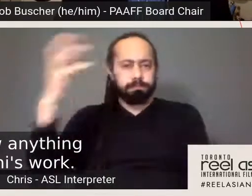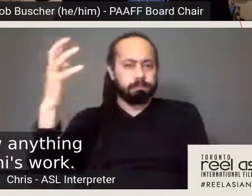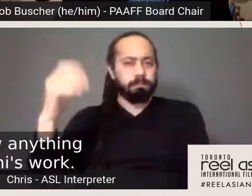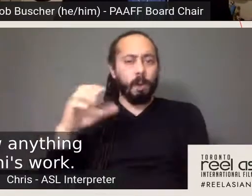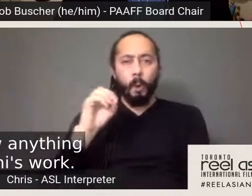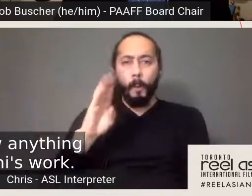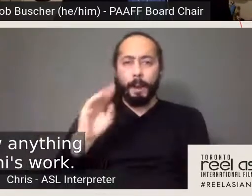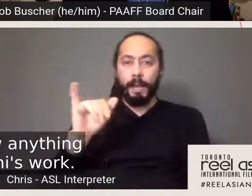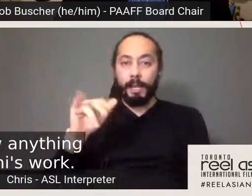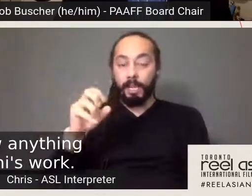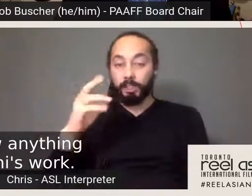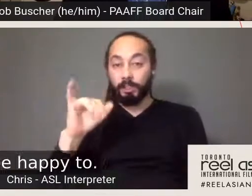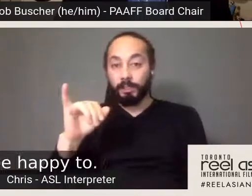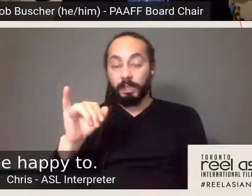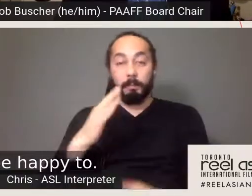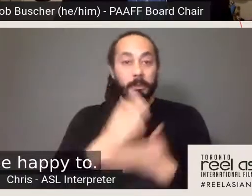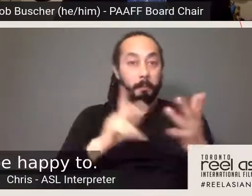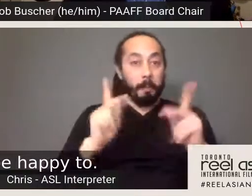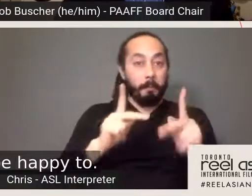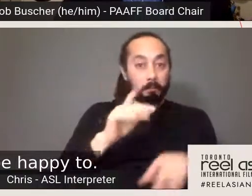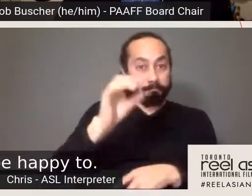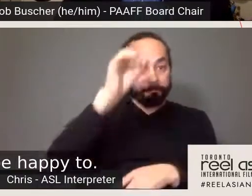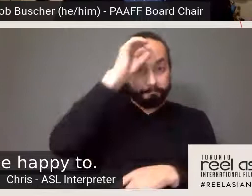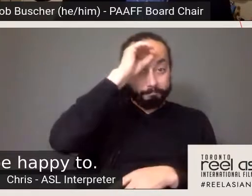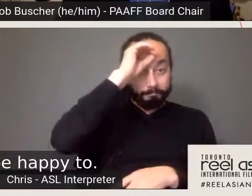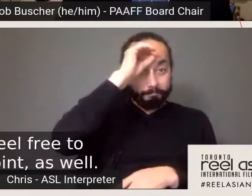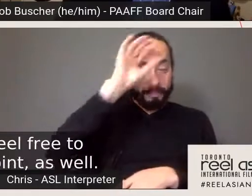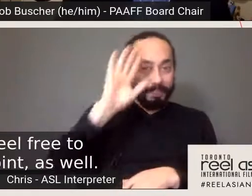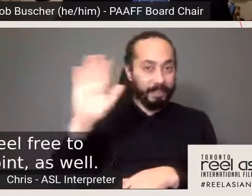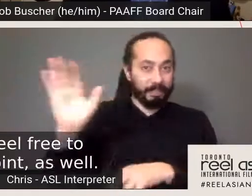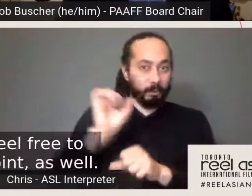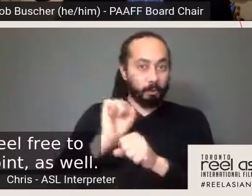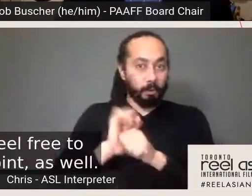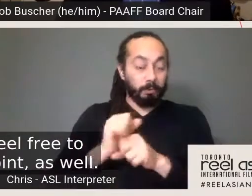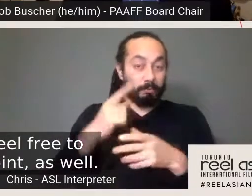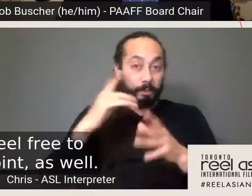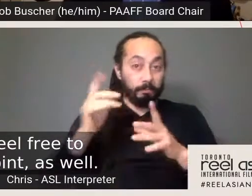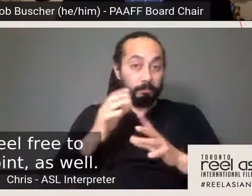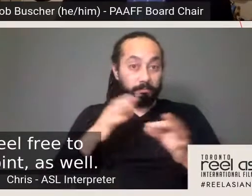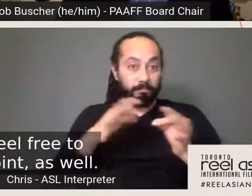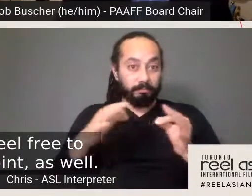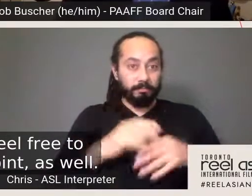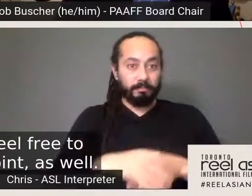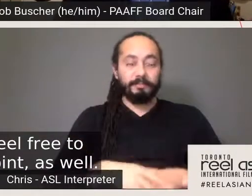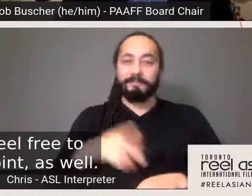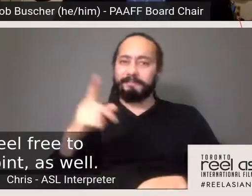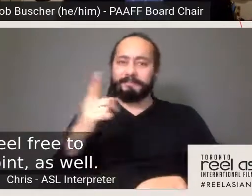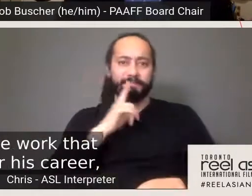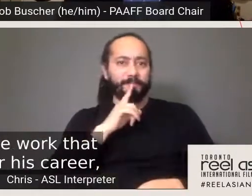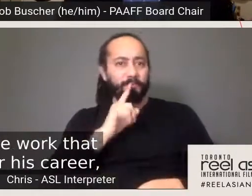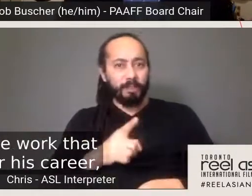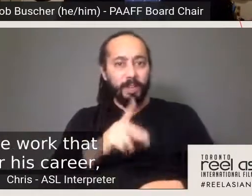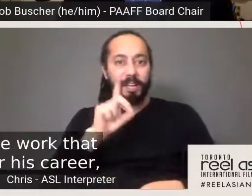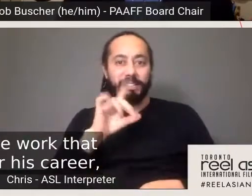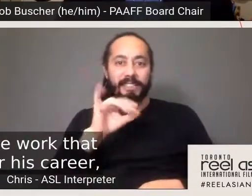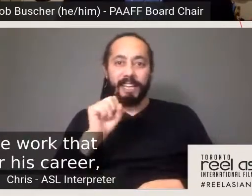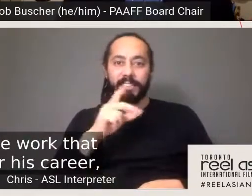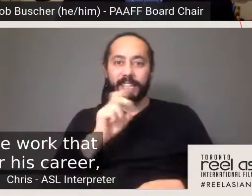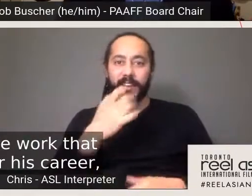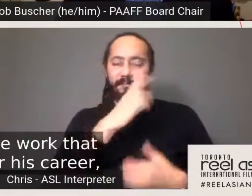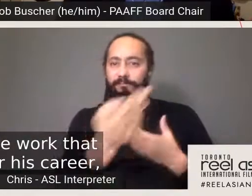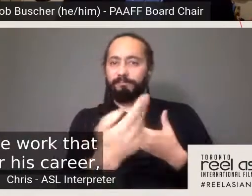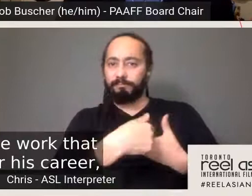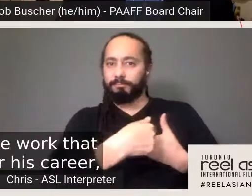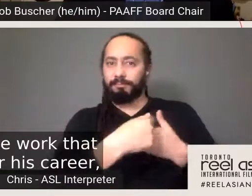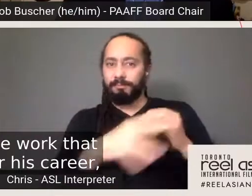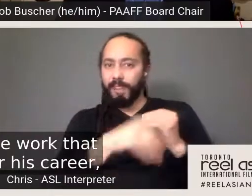about Obayashi's work. Absolutely. I'd be happy to. And Daisuke, feel free to jump in at any point as well. But, looking